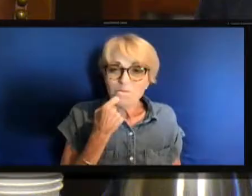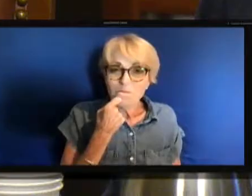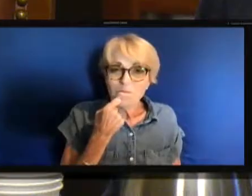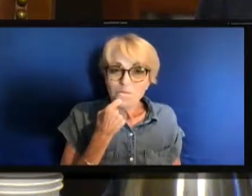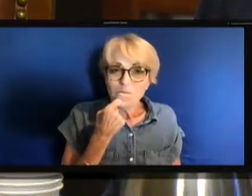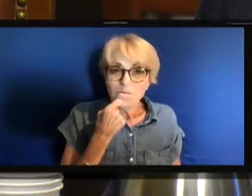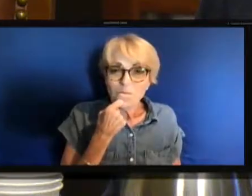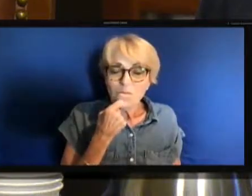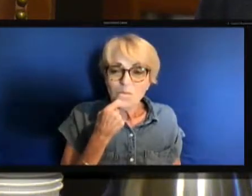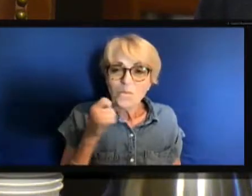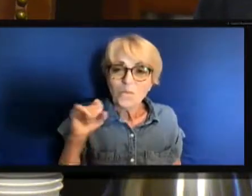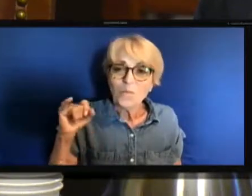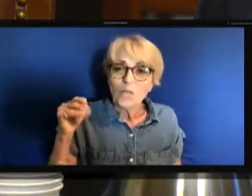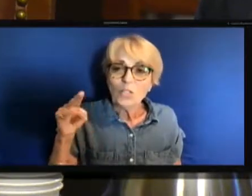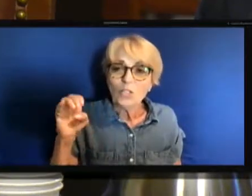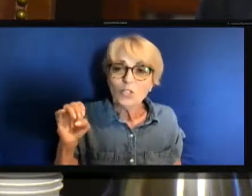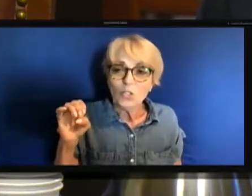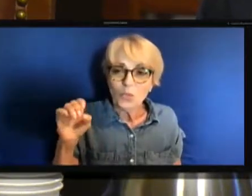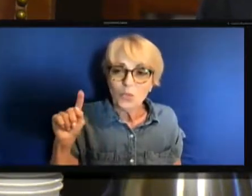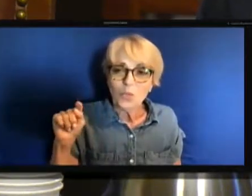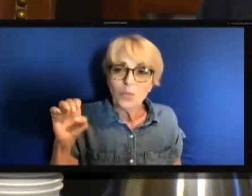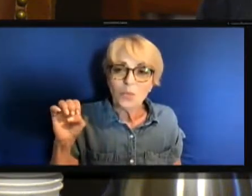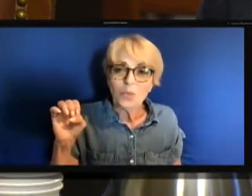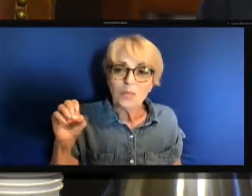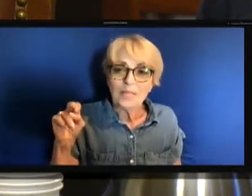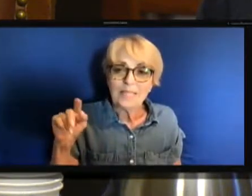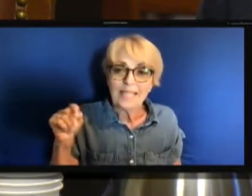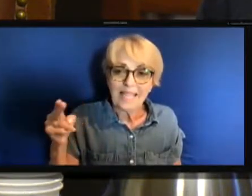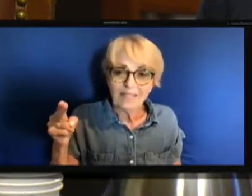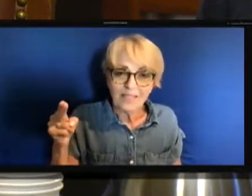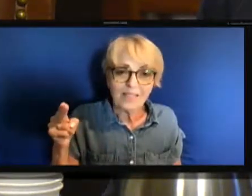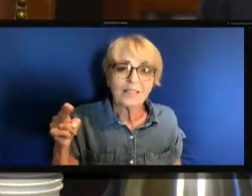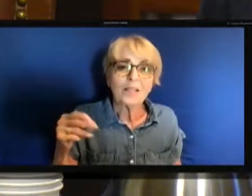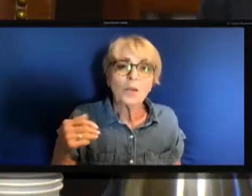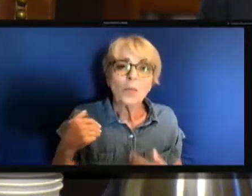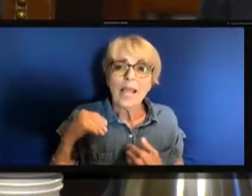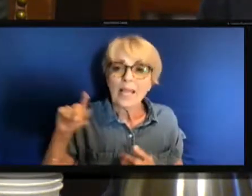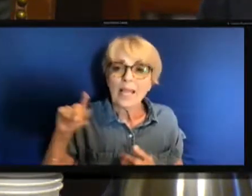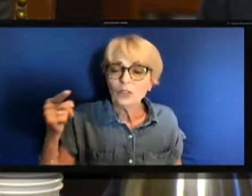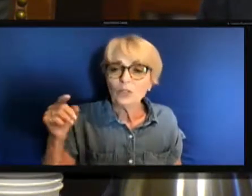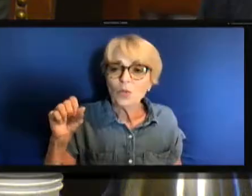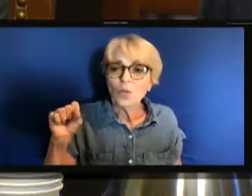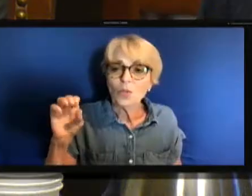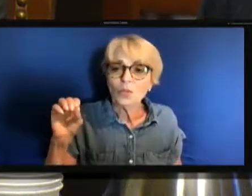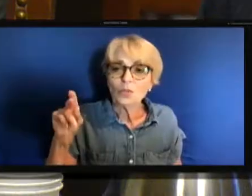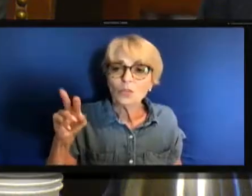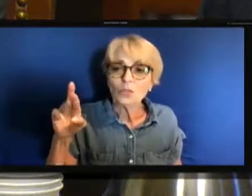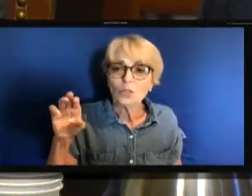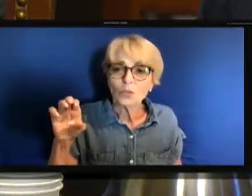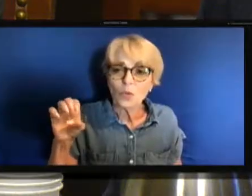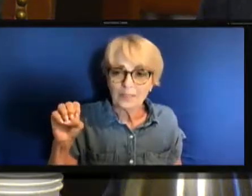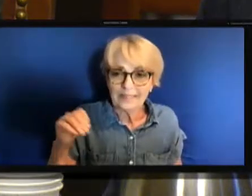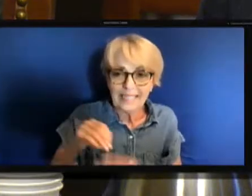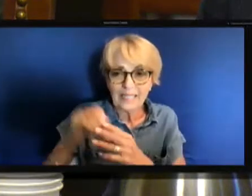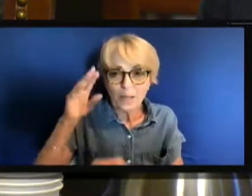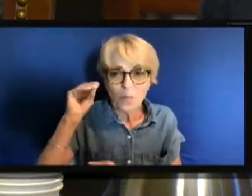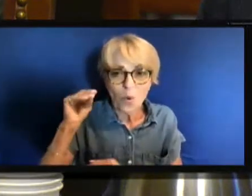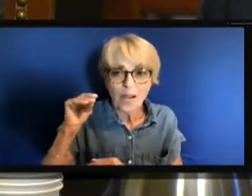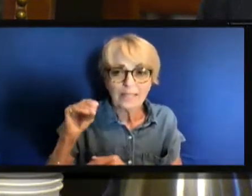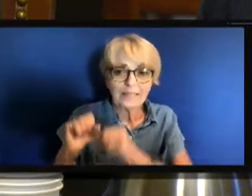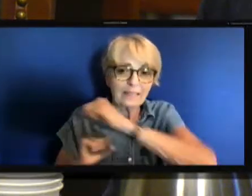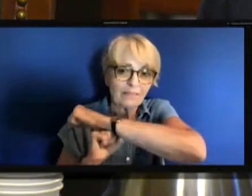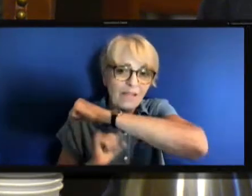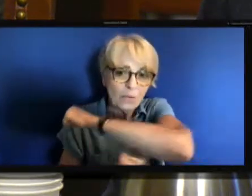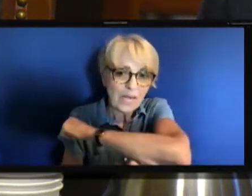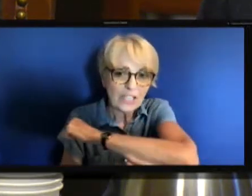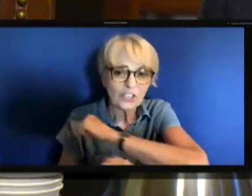right? So we had a sole source in the Poise Foundation a